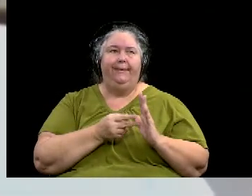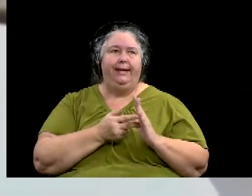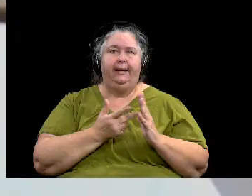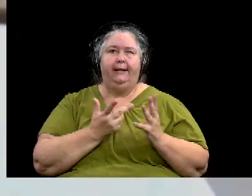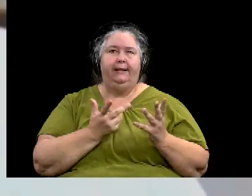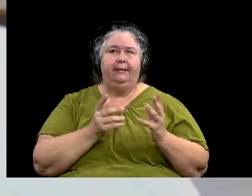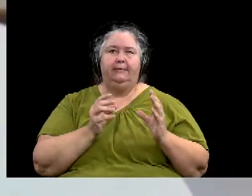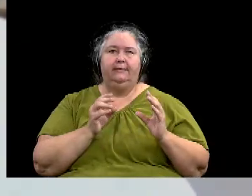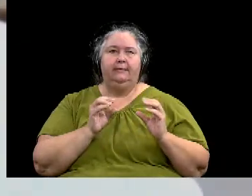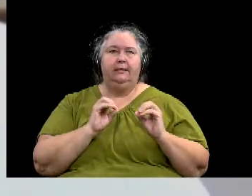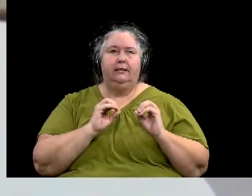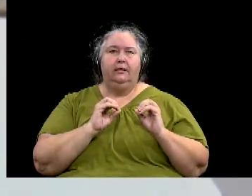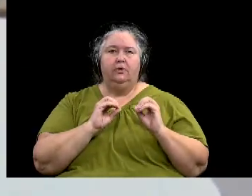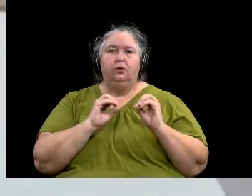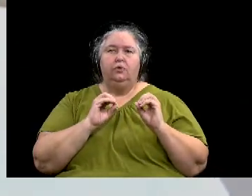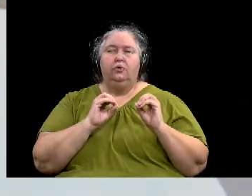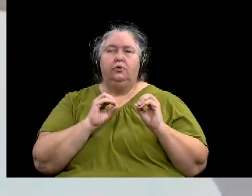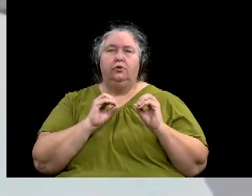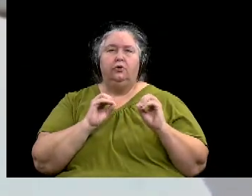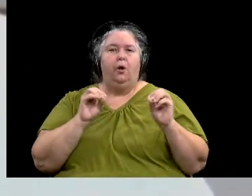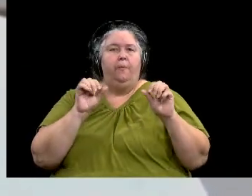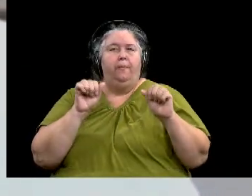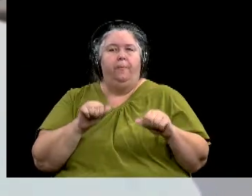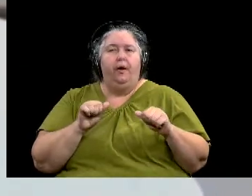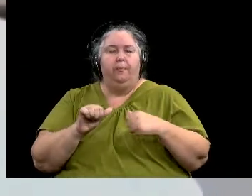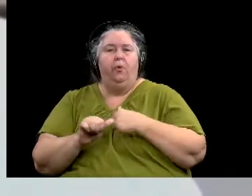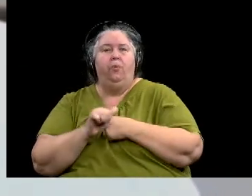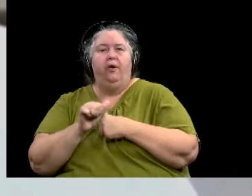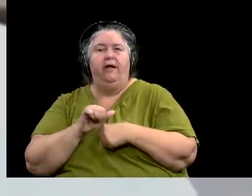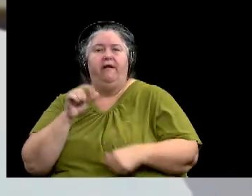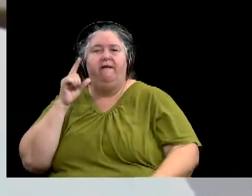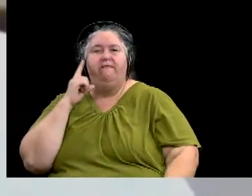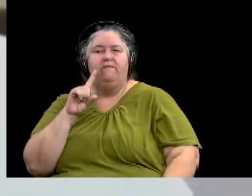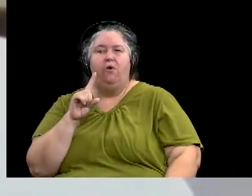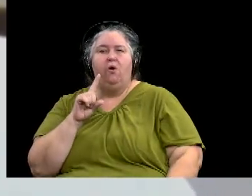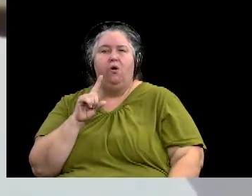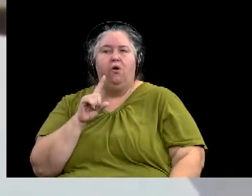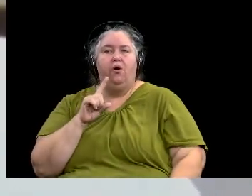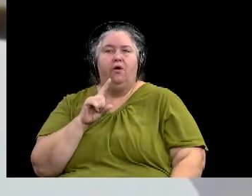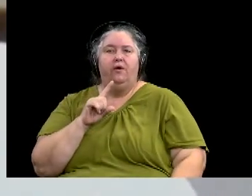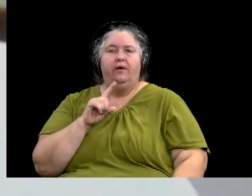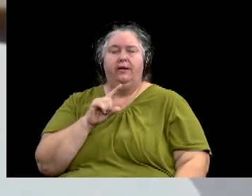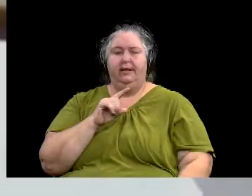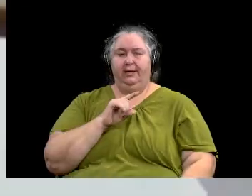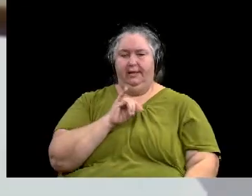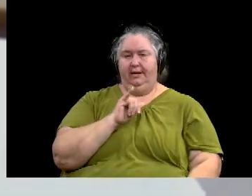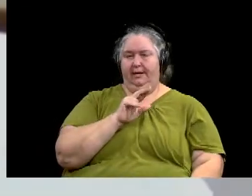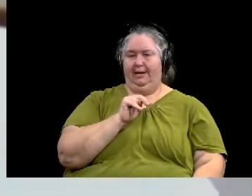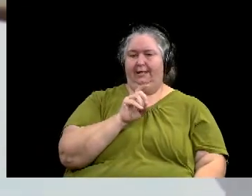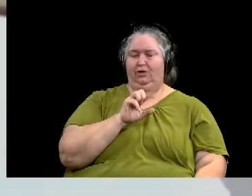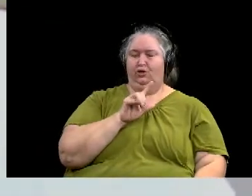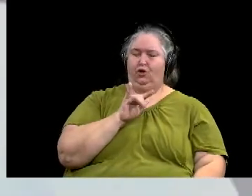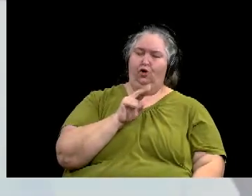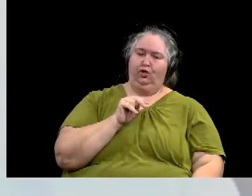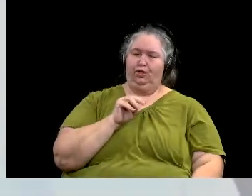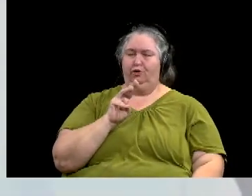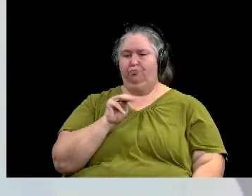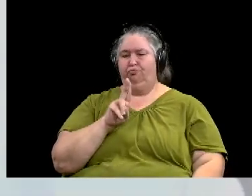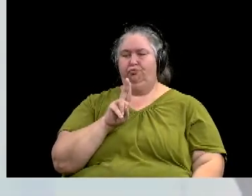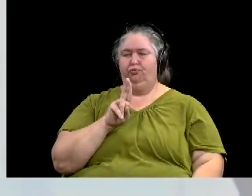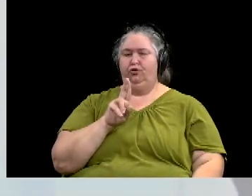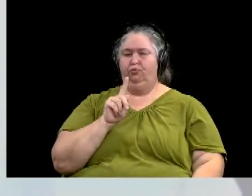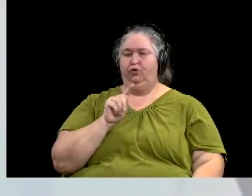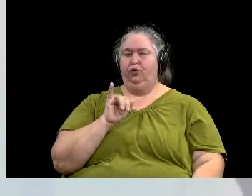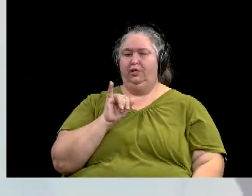something called insertional mutagenesis. That's a fancy medical word, insertional mutagenesis. That means that the messenger